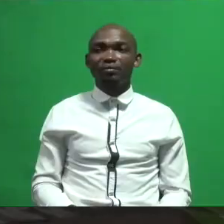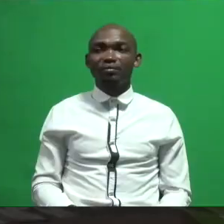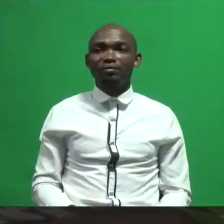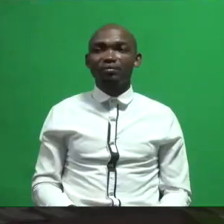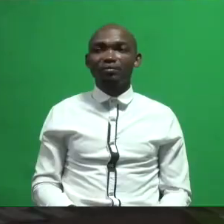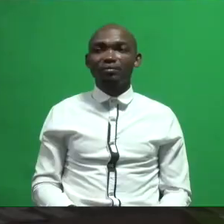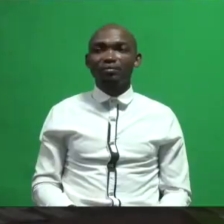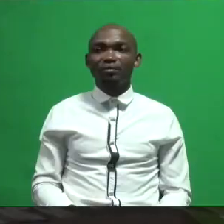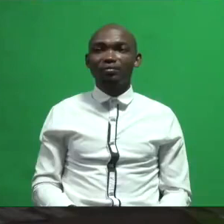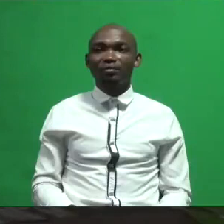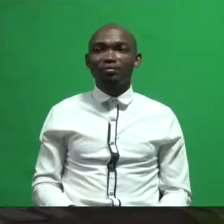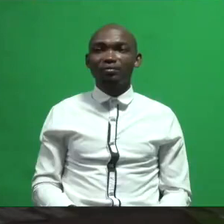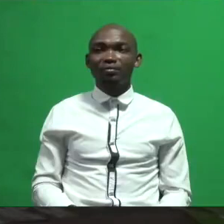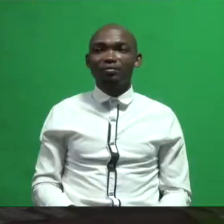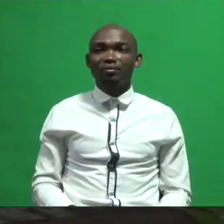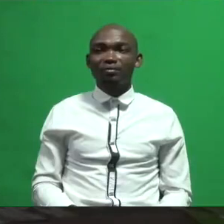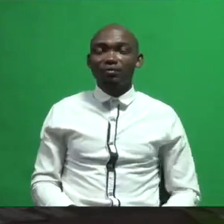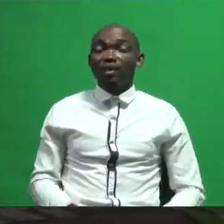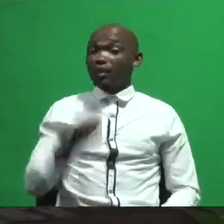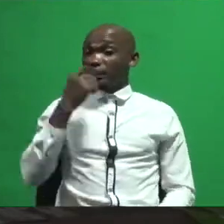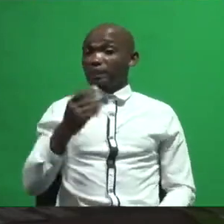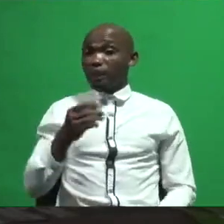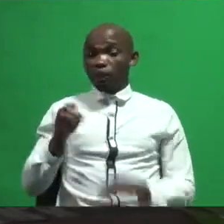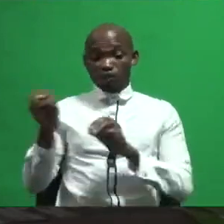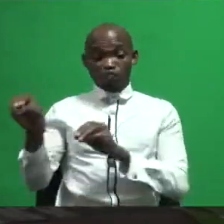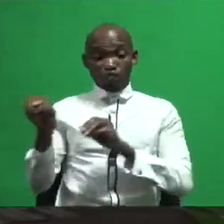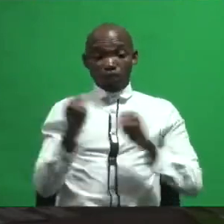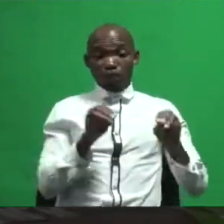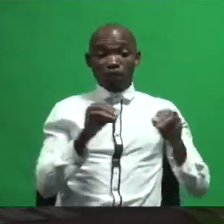Safia now said we have to remove this group.